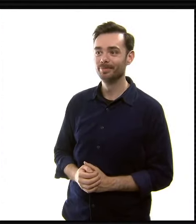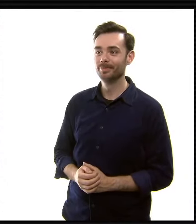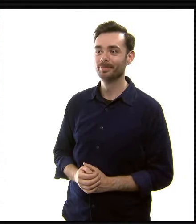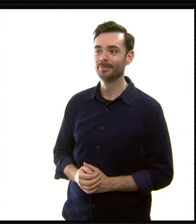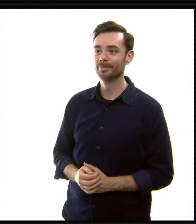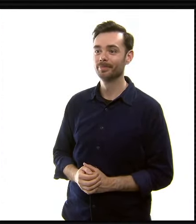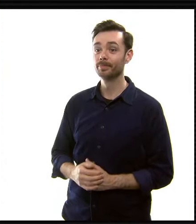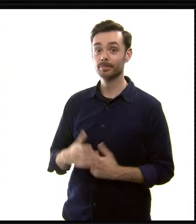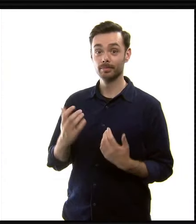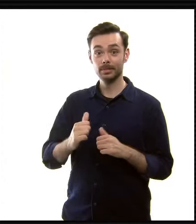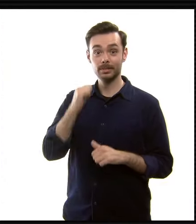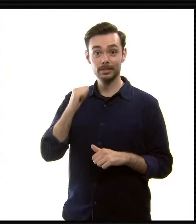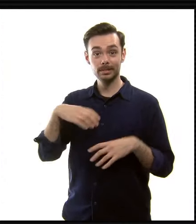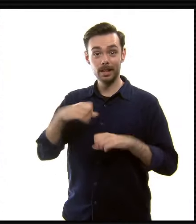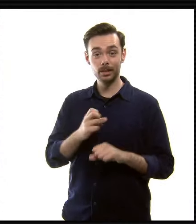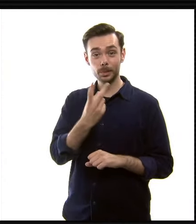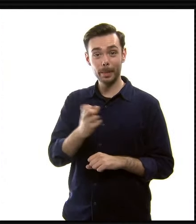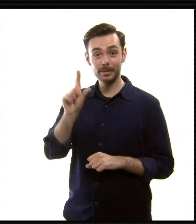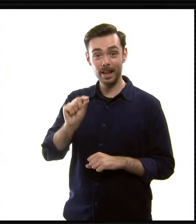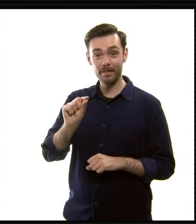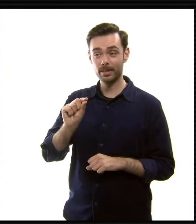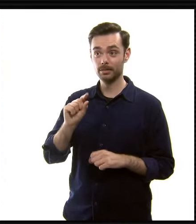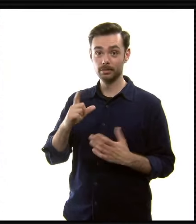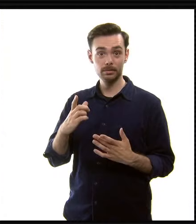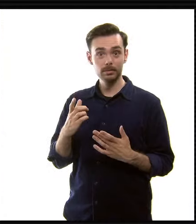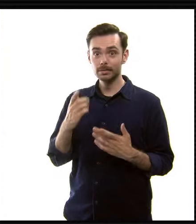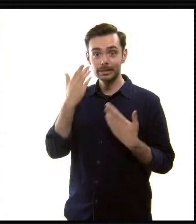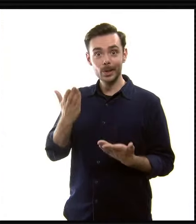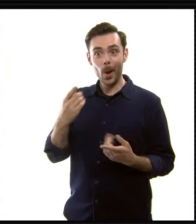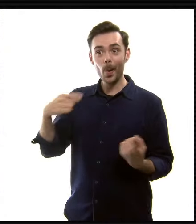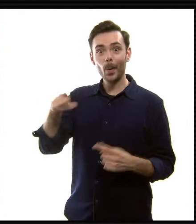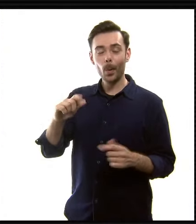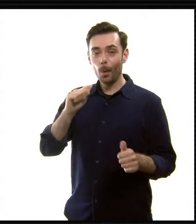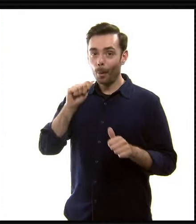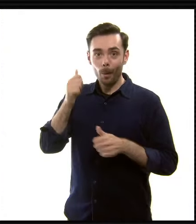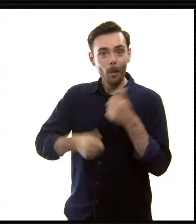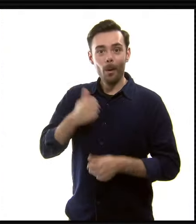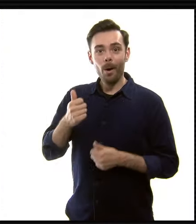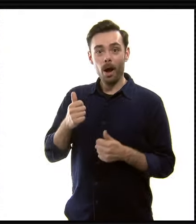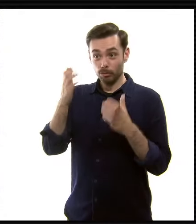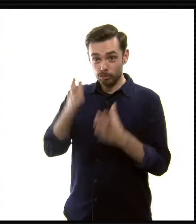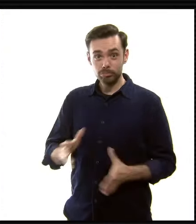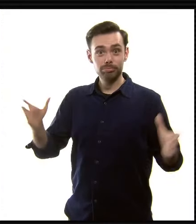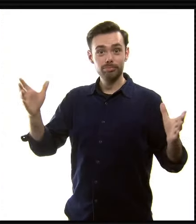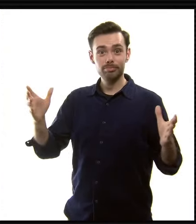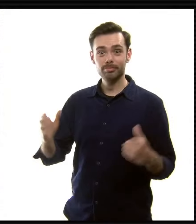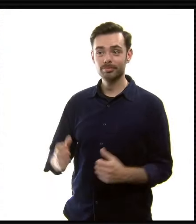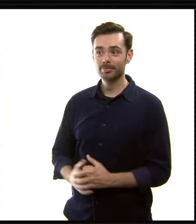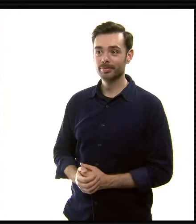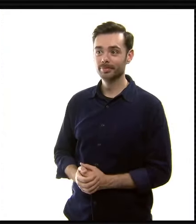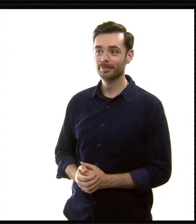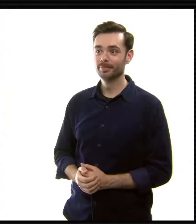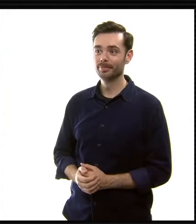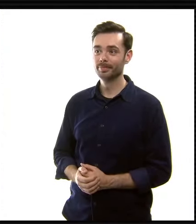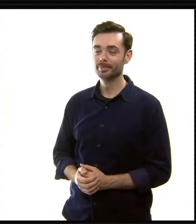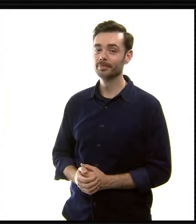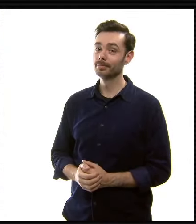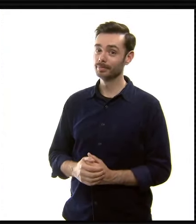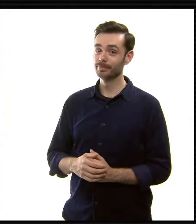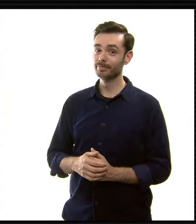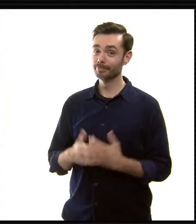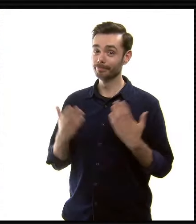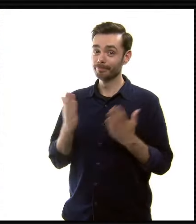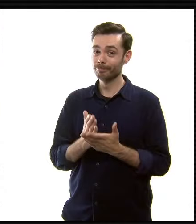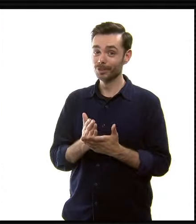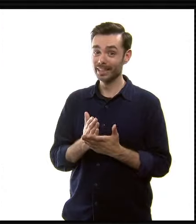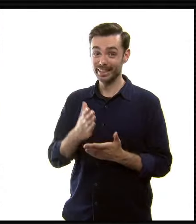back in 2011, we had no idea the LEGO Ninjago universe would become as big and strong as it has. And so much of that is down to the